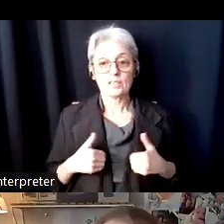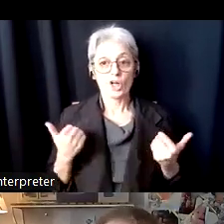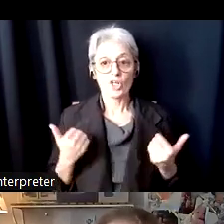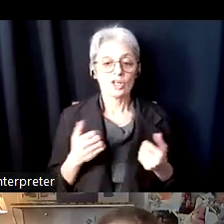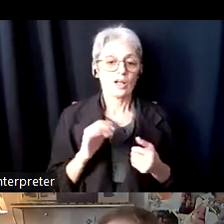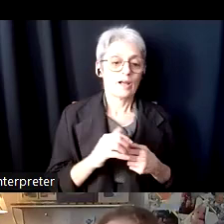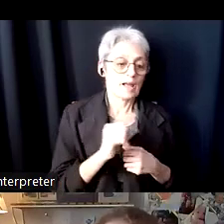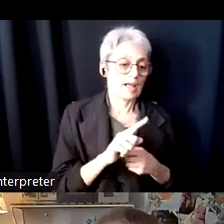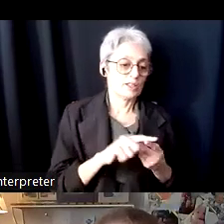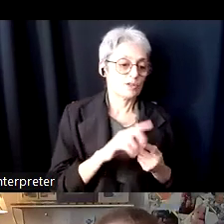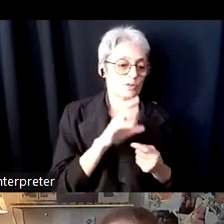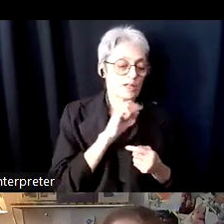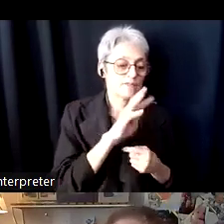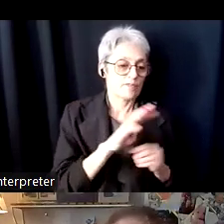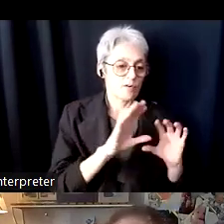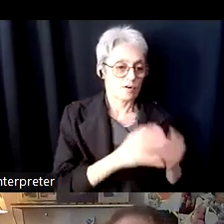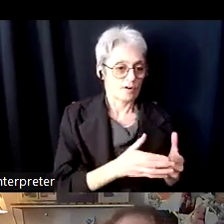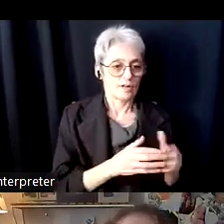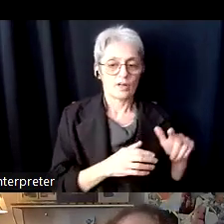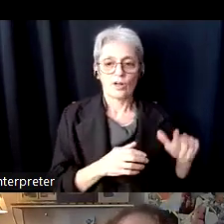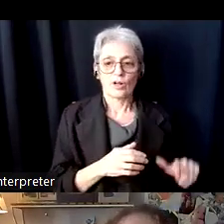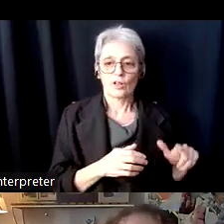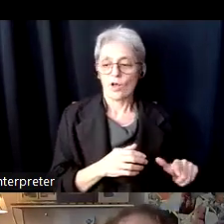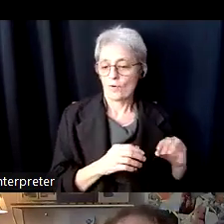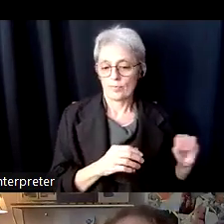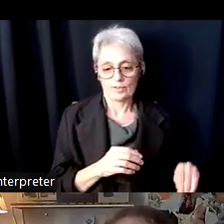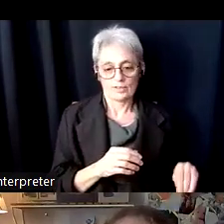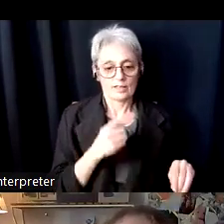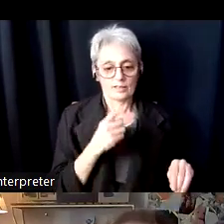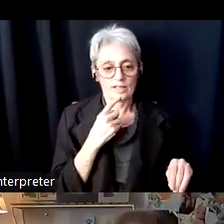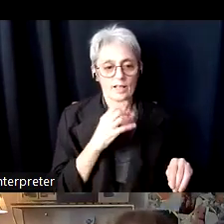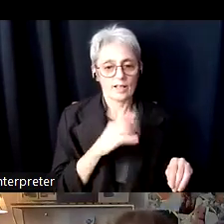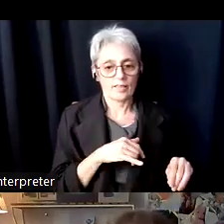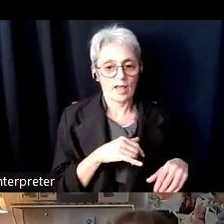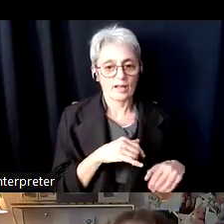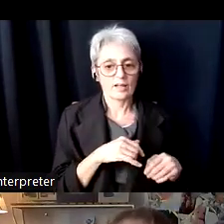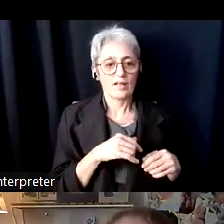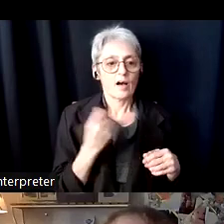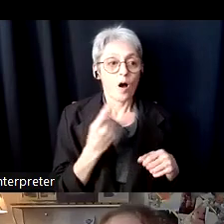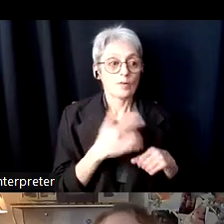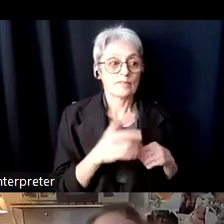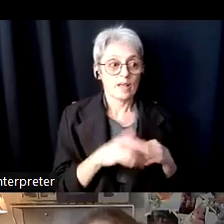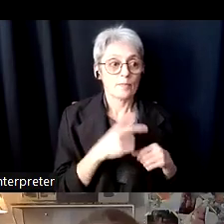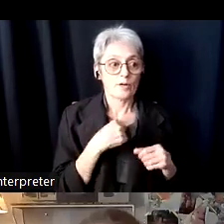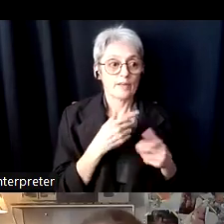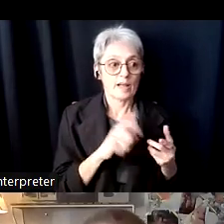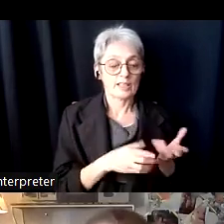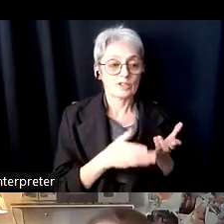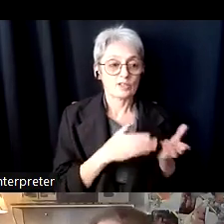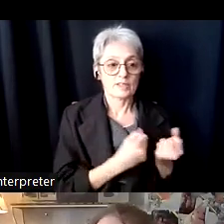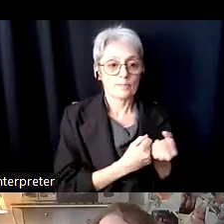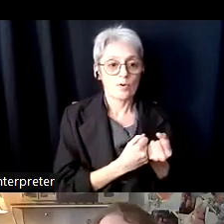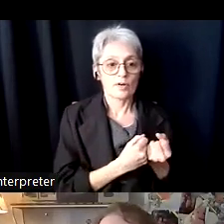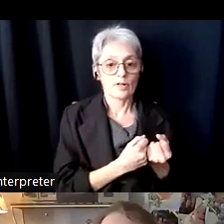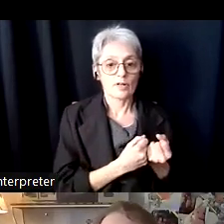44 group, they have lower rates of saying that the services and supports they want to self-direct are always available. And they have higher rates of saying that they